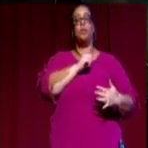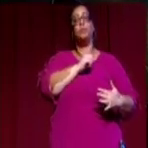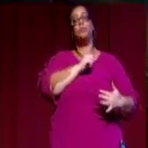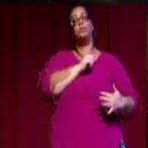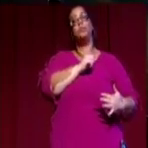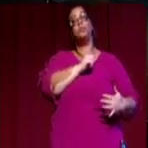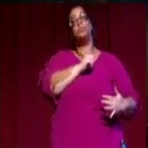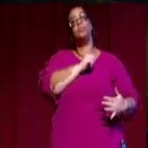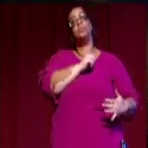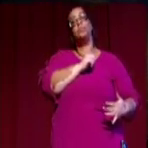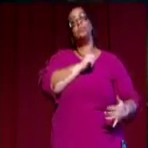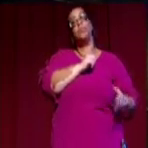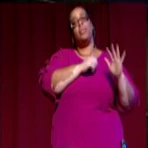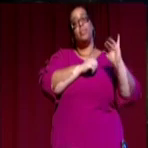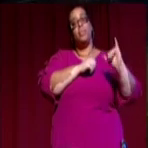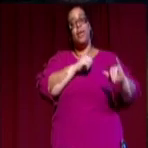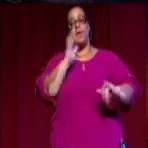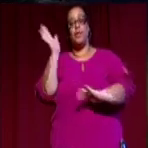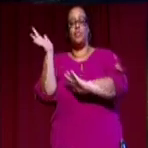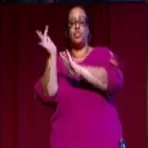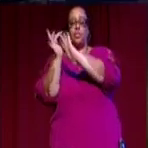blood that